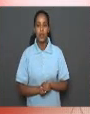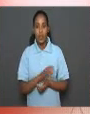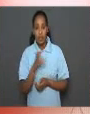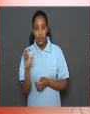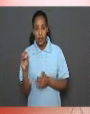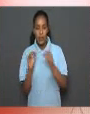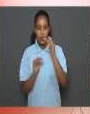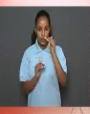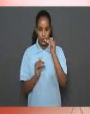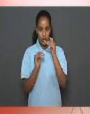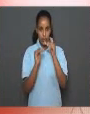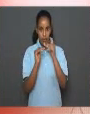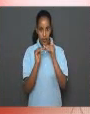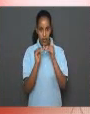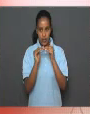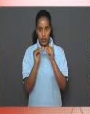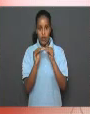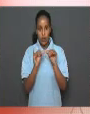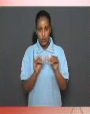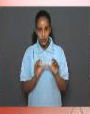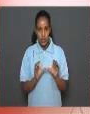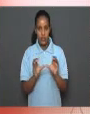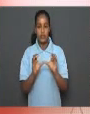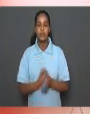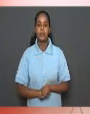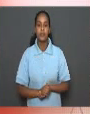and equilibrium constant.